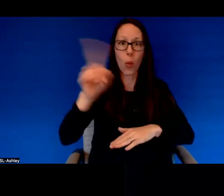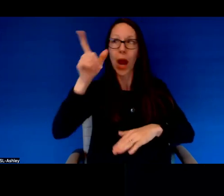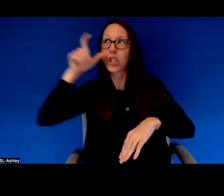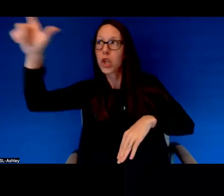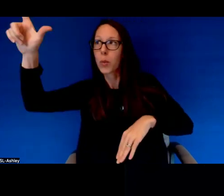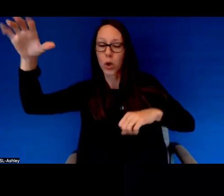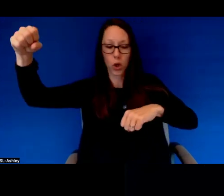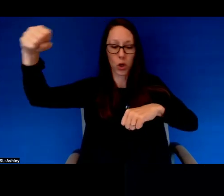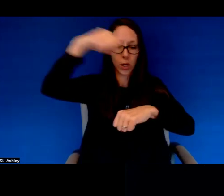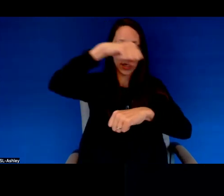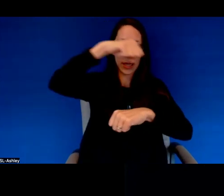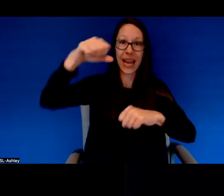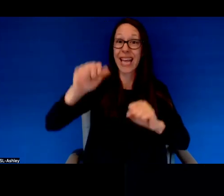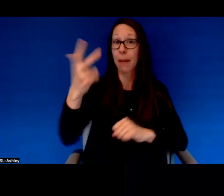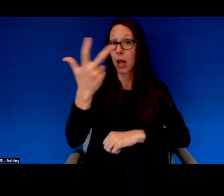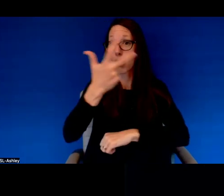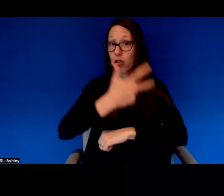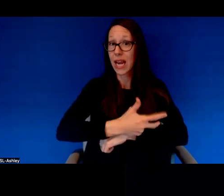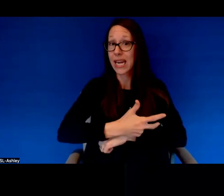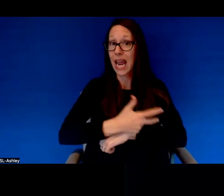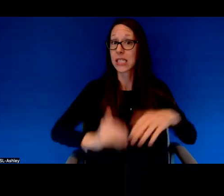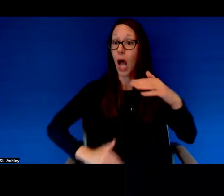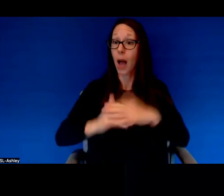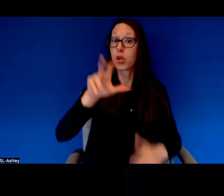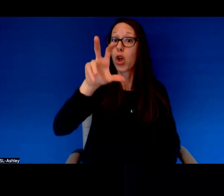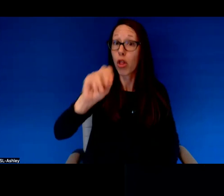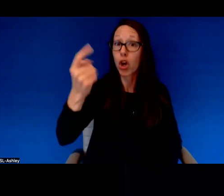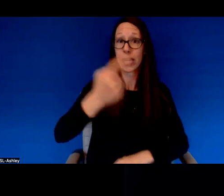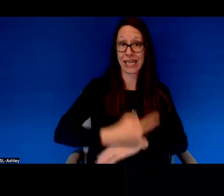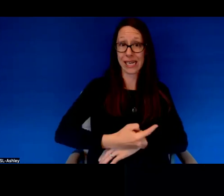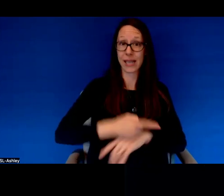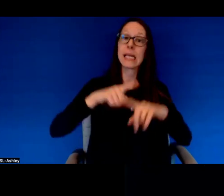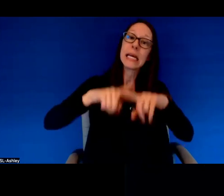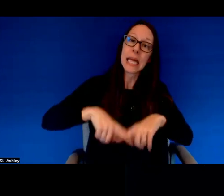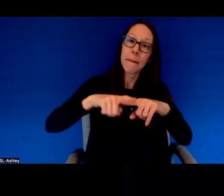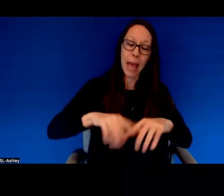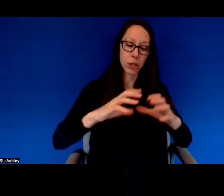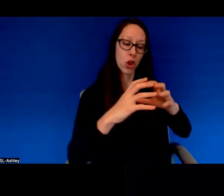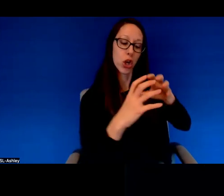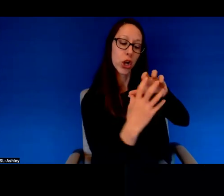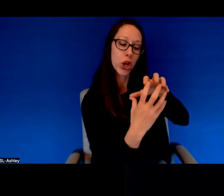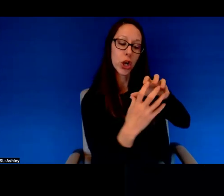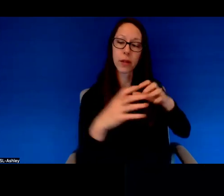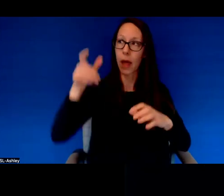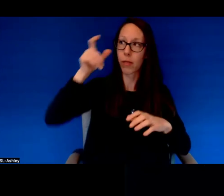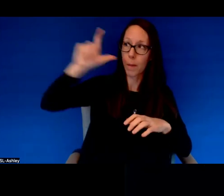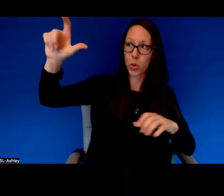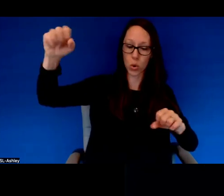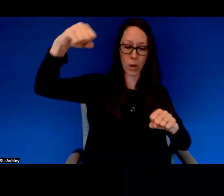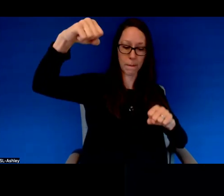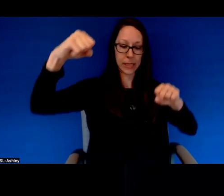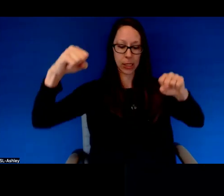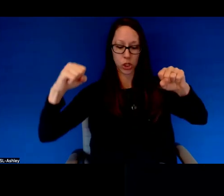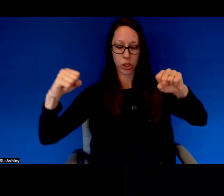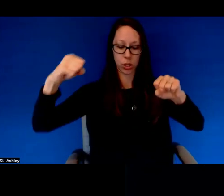anywhere from 3 days to 30 days. It all depends about the positioning of the Earth to the moon. Also, what